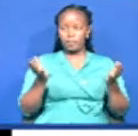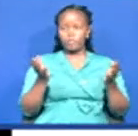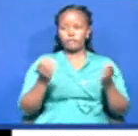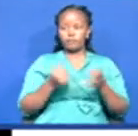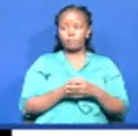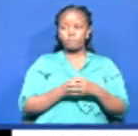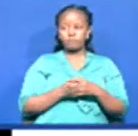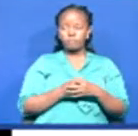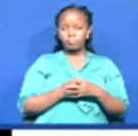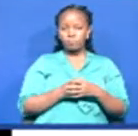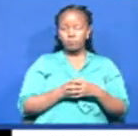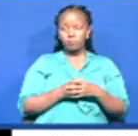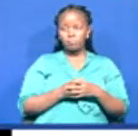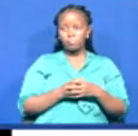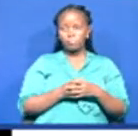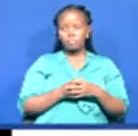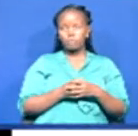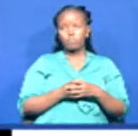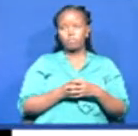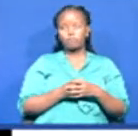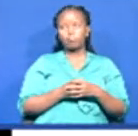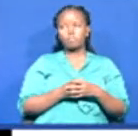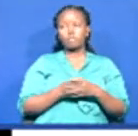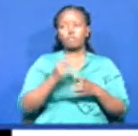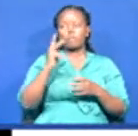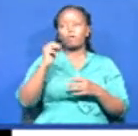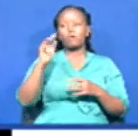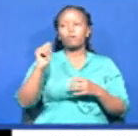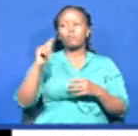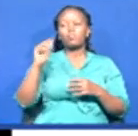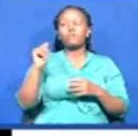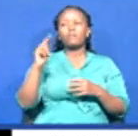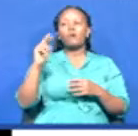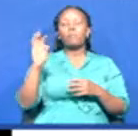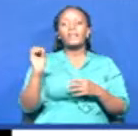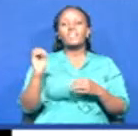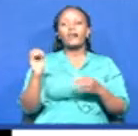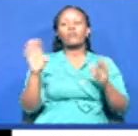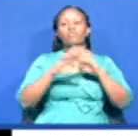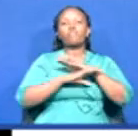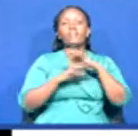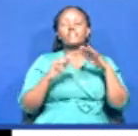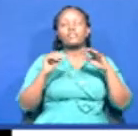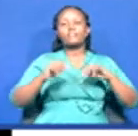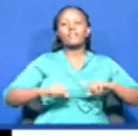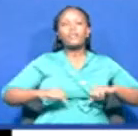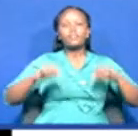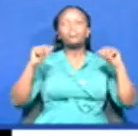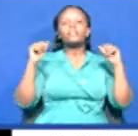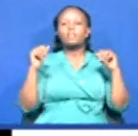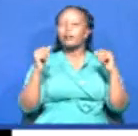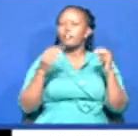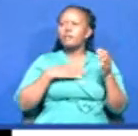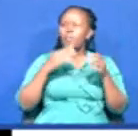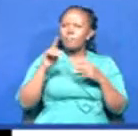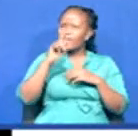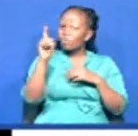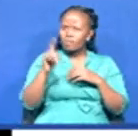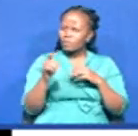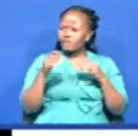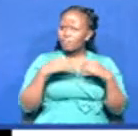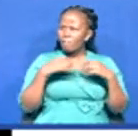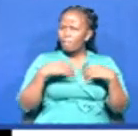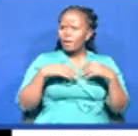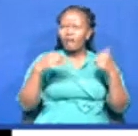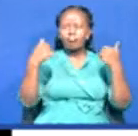illicit trade. Matano is my vice chair. My question is, are there offenses and